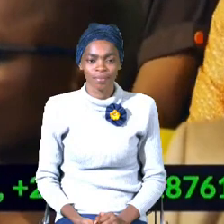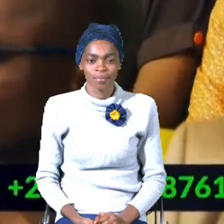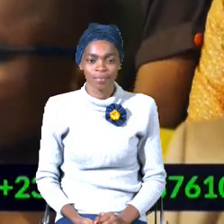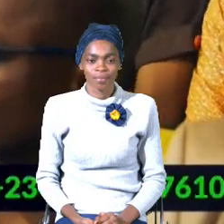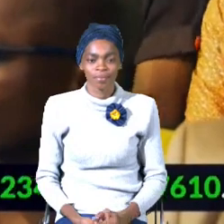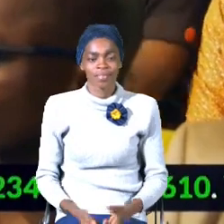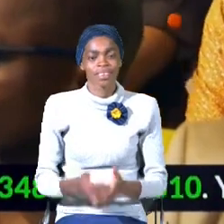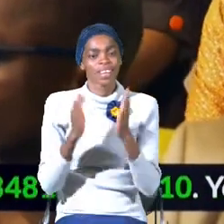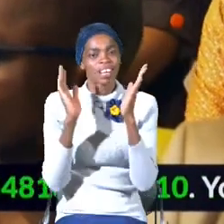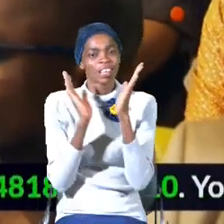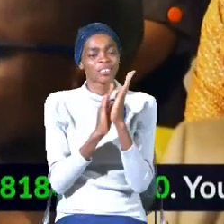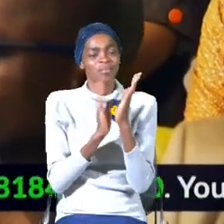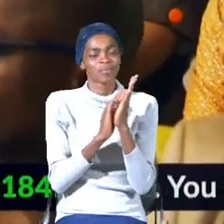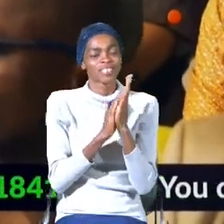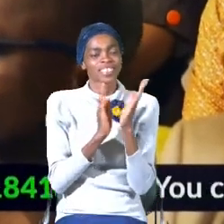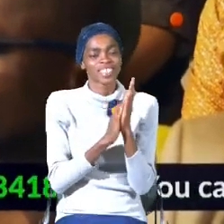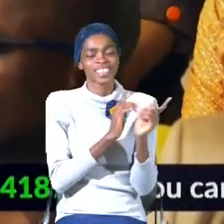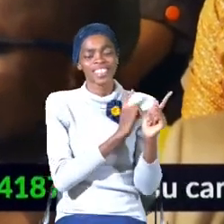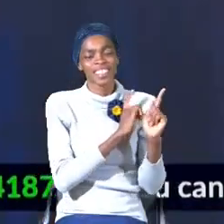Praise the Lord.